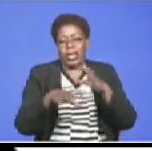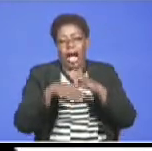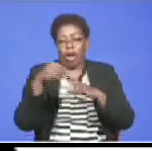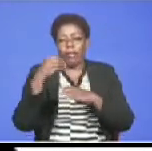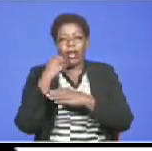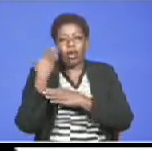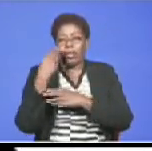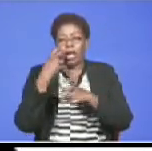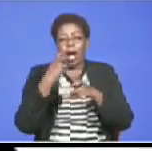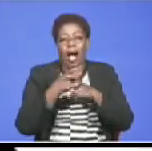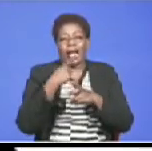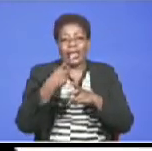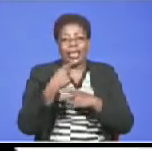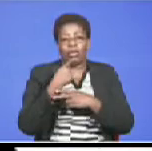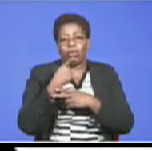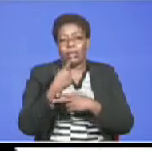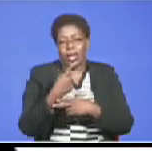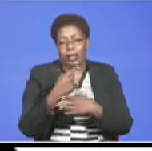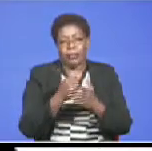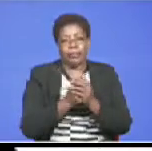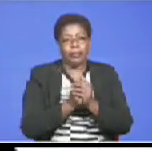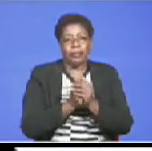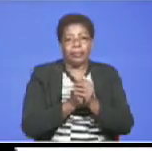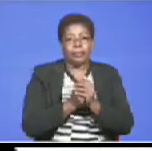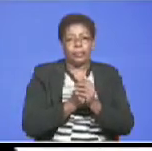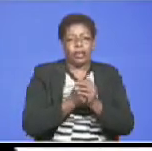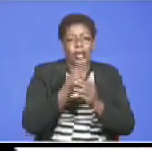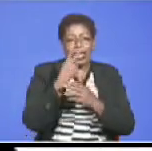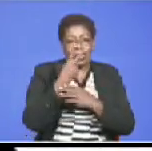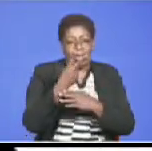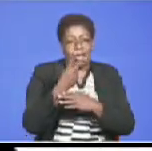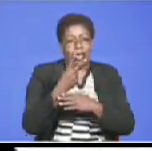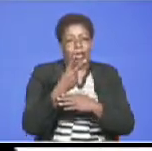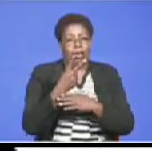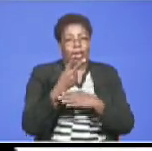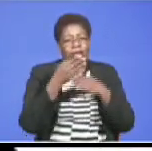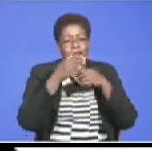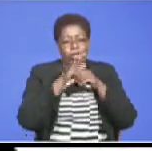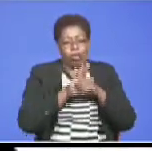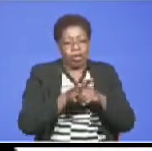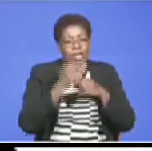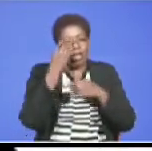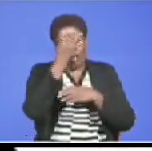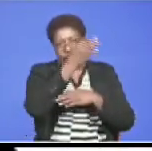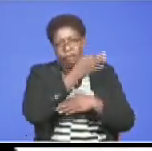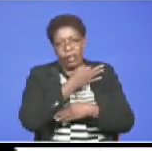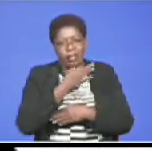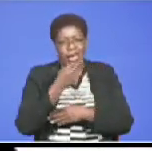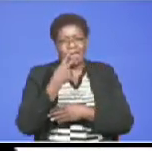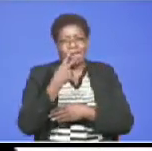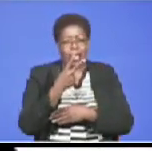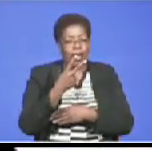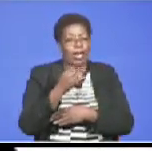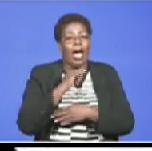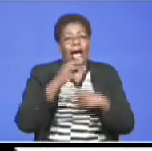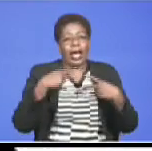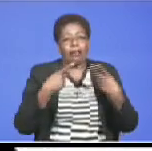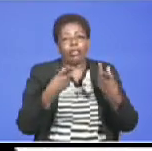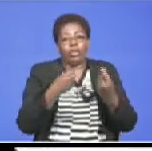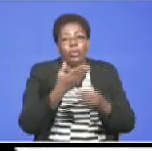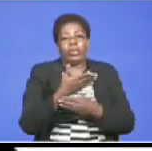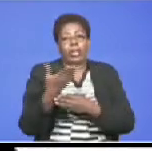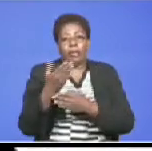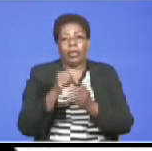that's a hard thing to swallow. You know, and when I saw the despair in their faces, I was like, man, I got to do something to